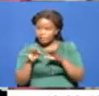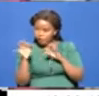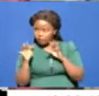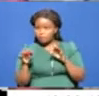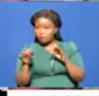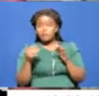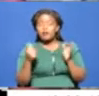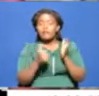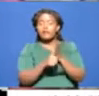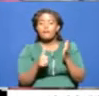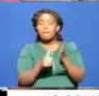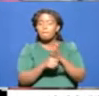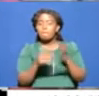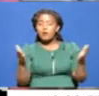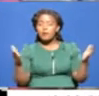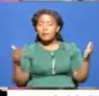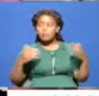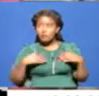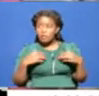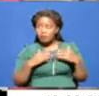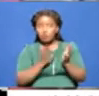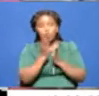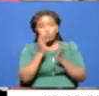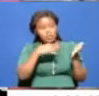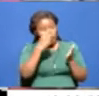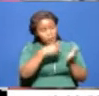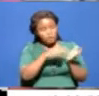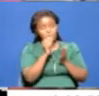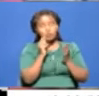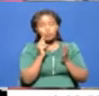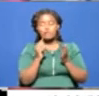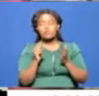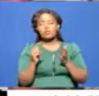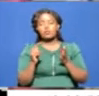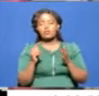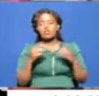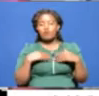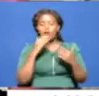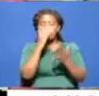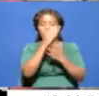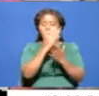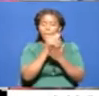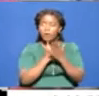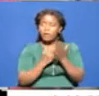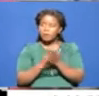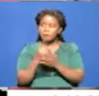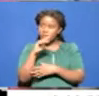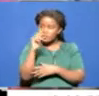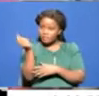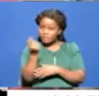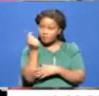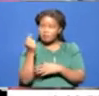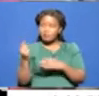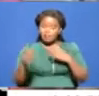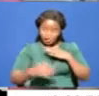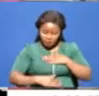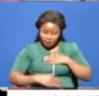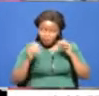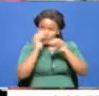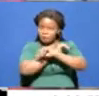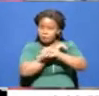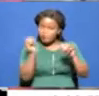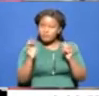we've been having with the accreditation of engineering programs in Kenya. His Excellency has given direction that the